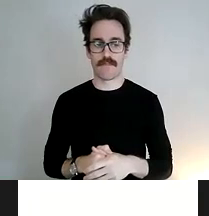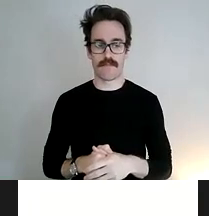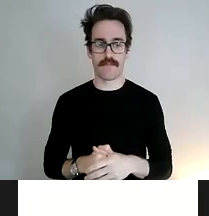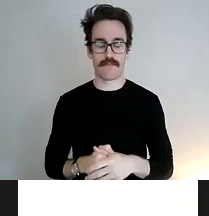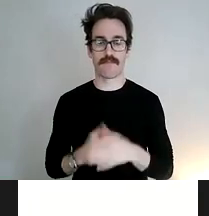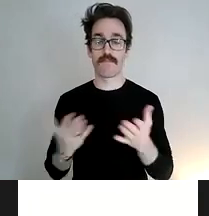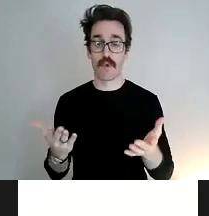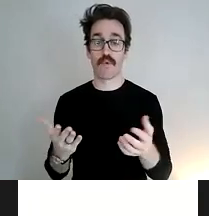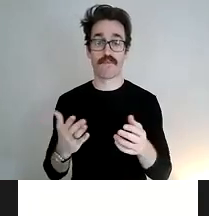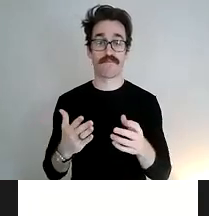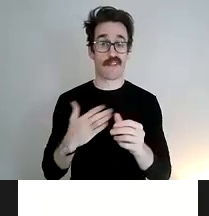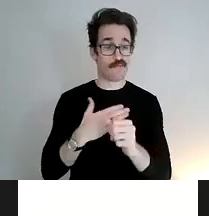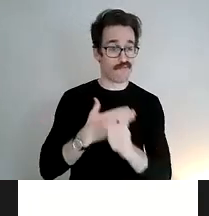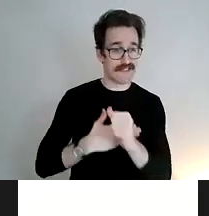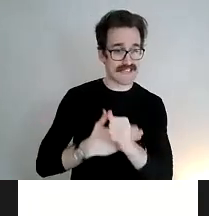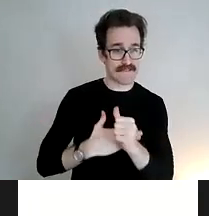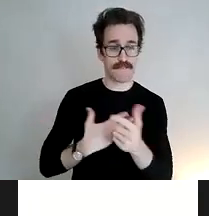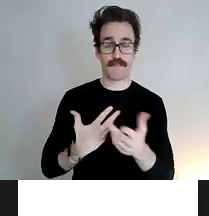So risk.